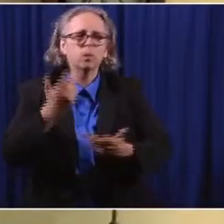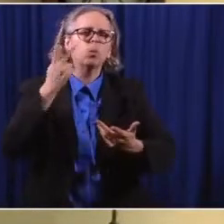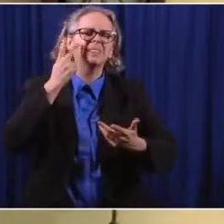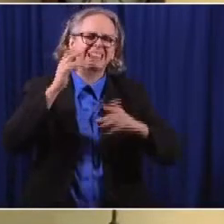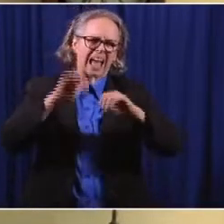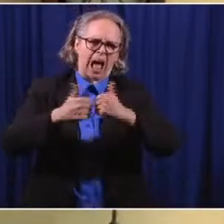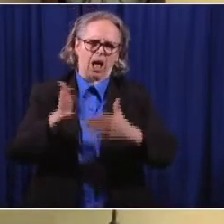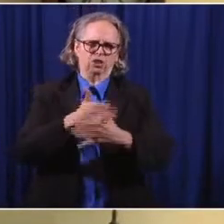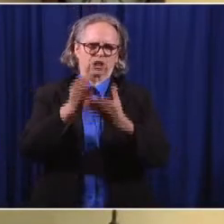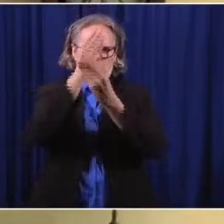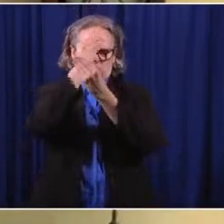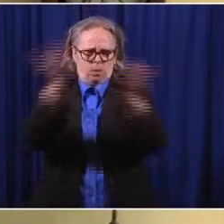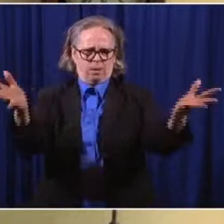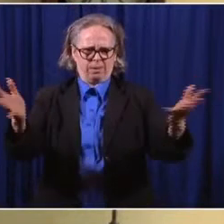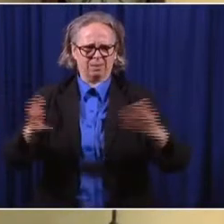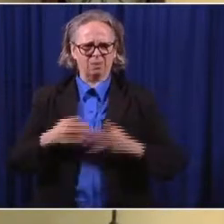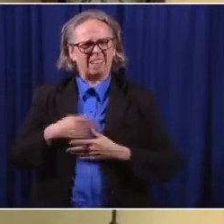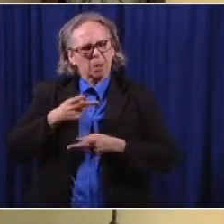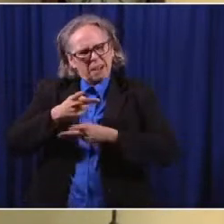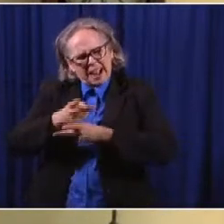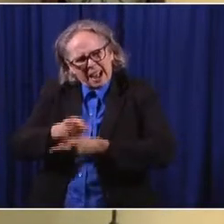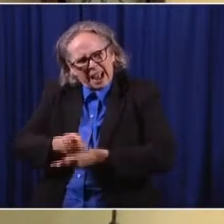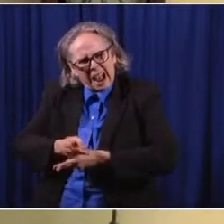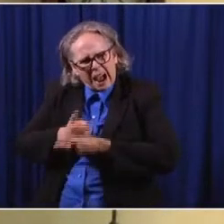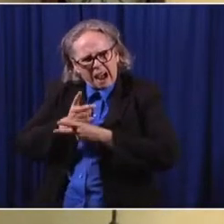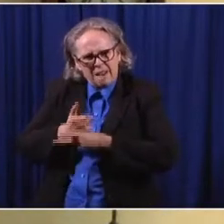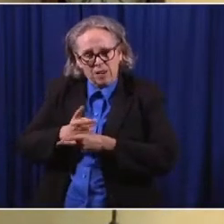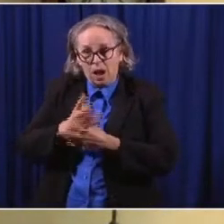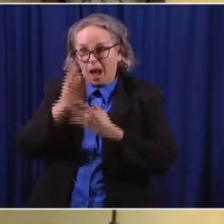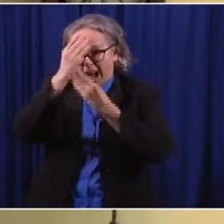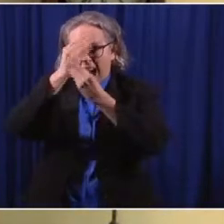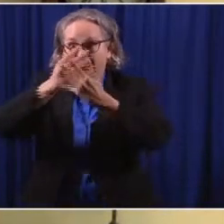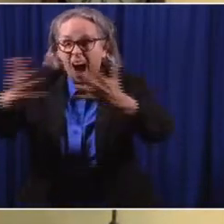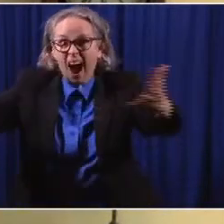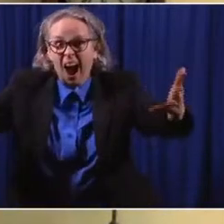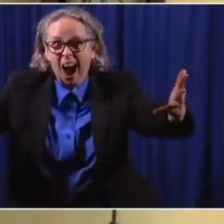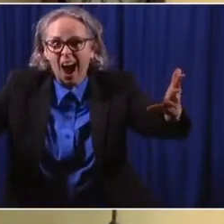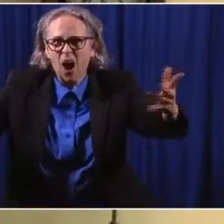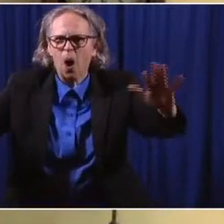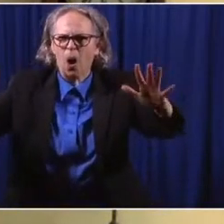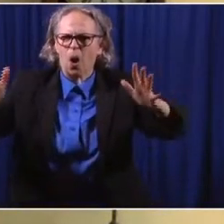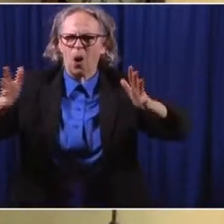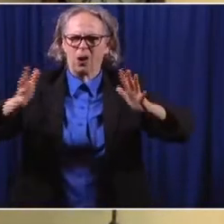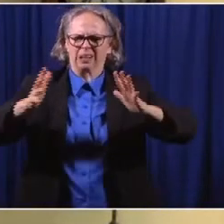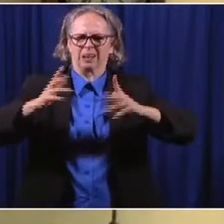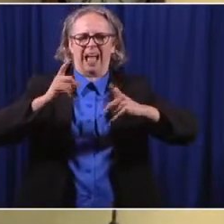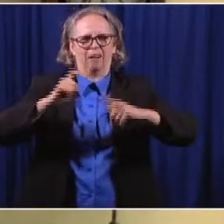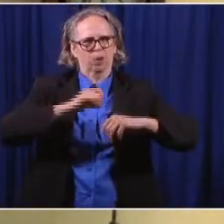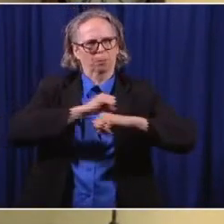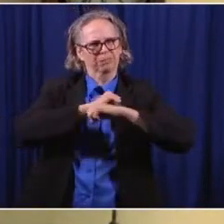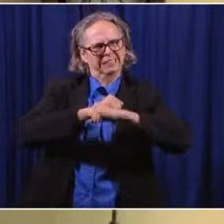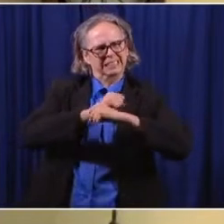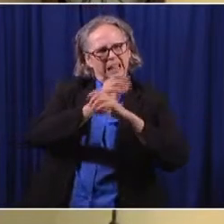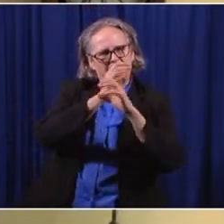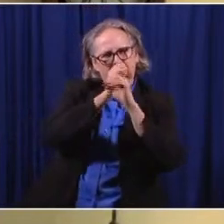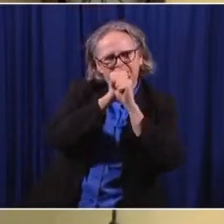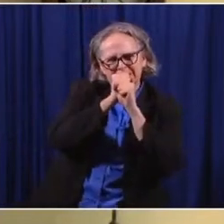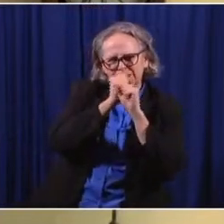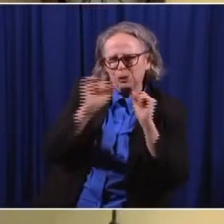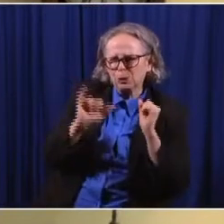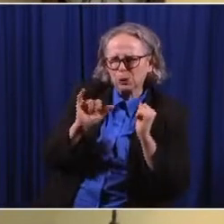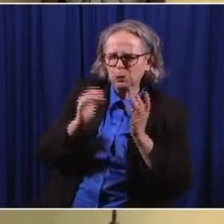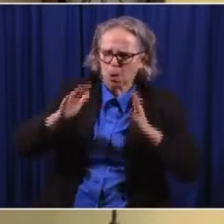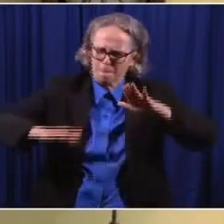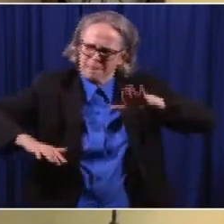news media, you want to get all this, and I fully understand that. The most important people that get it are the parents and the parents who have kids in that